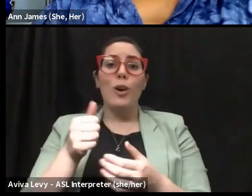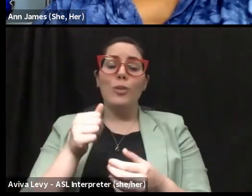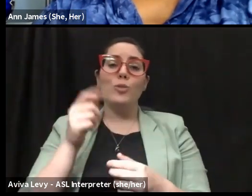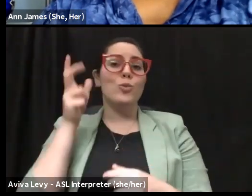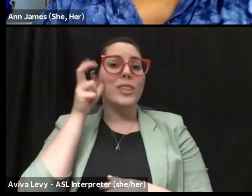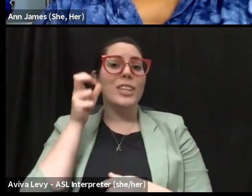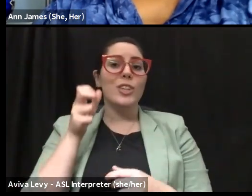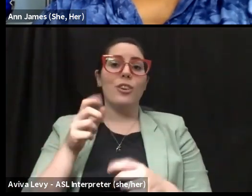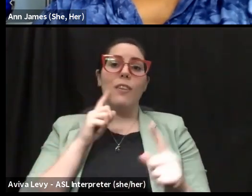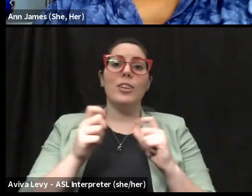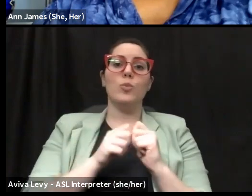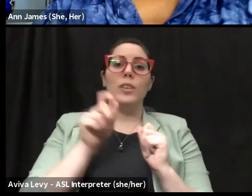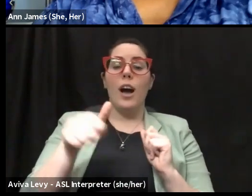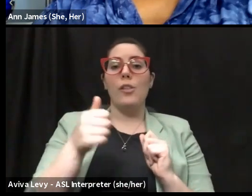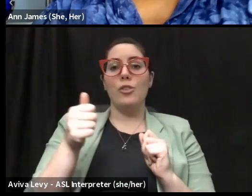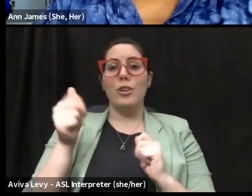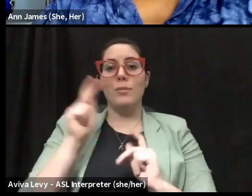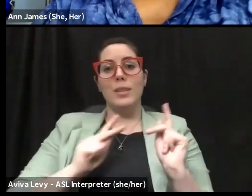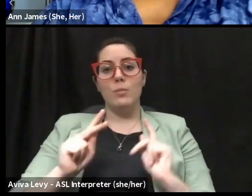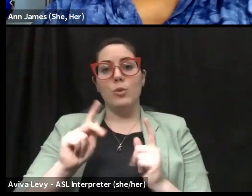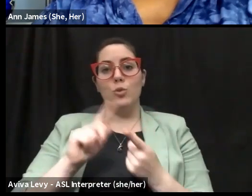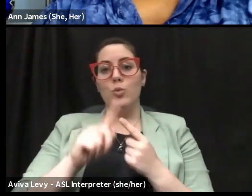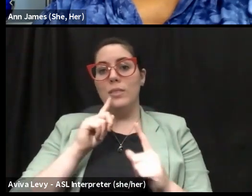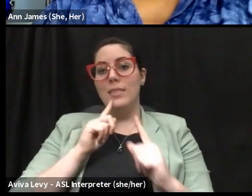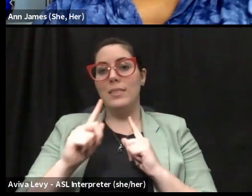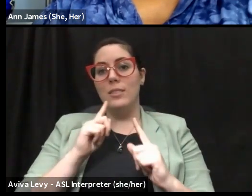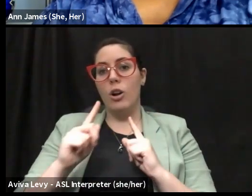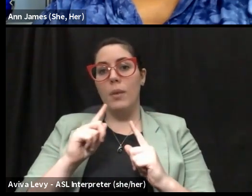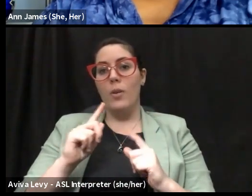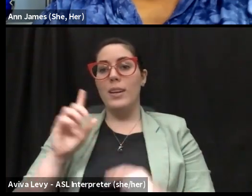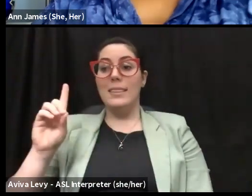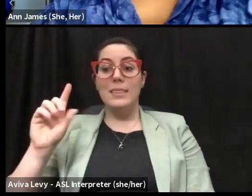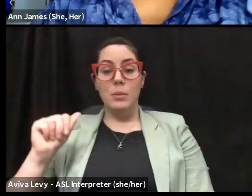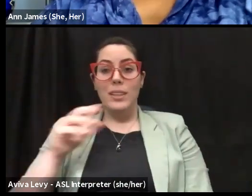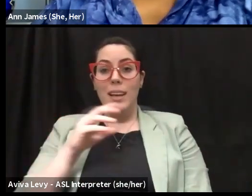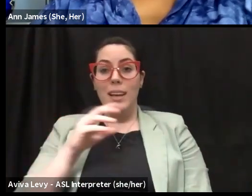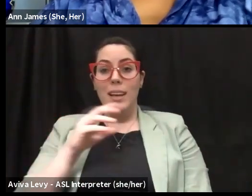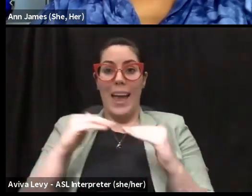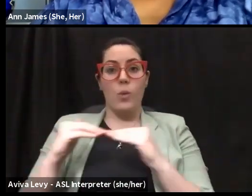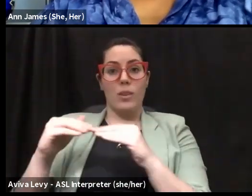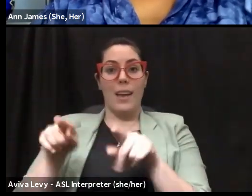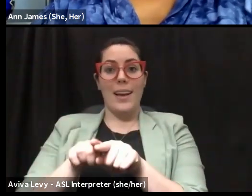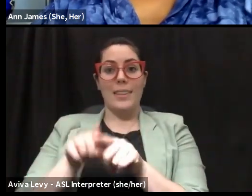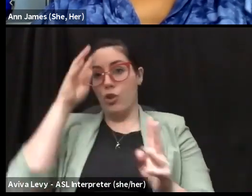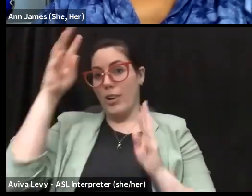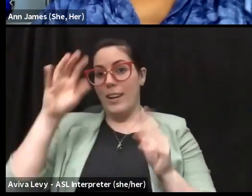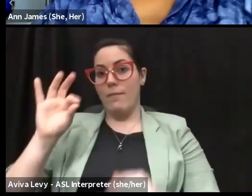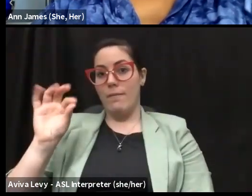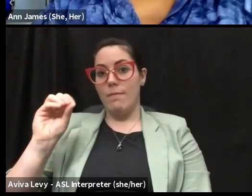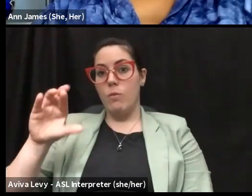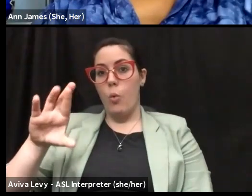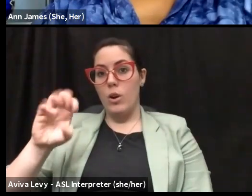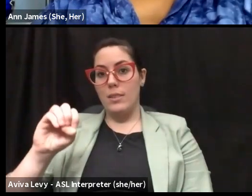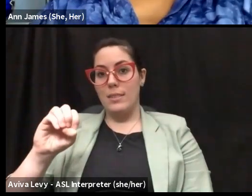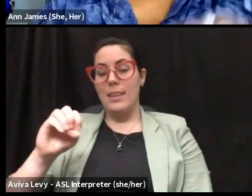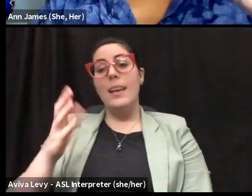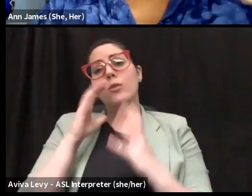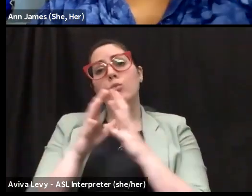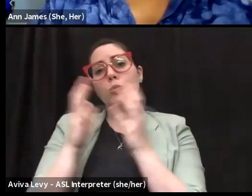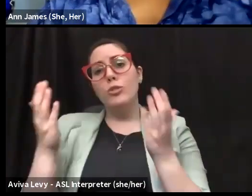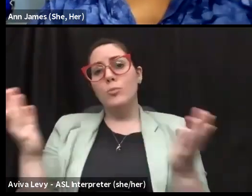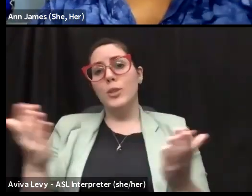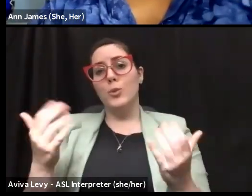and myself as we discuss disability and equity as creative forces. So thank you so much for being here with us